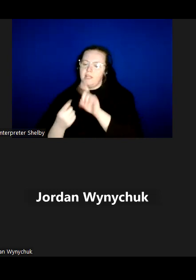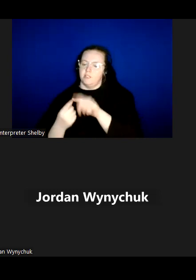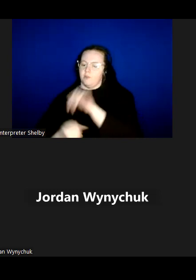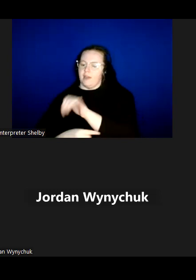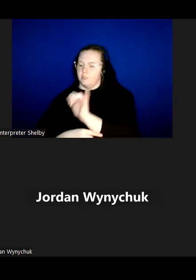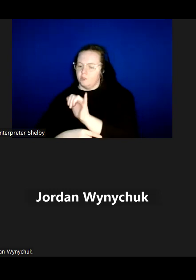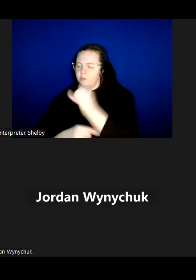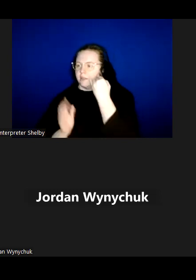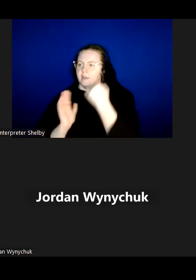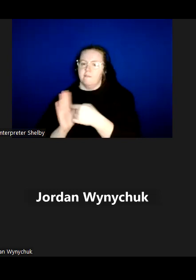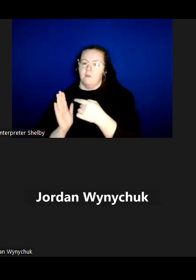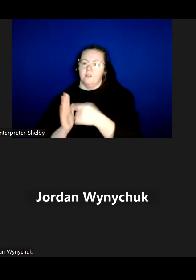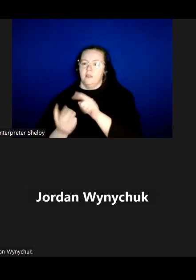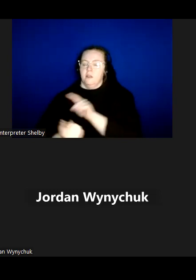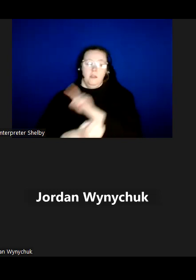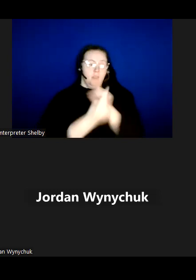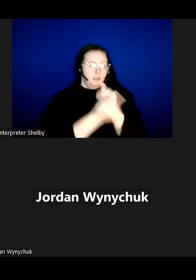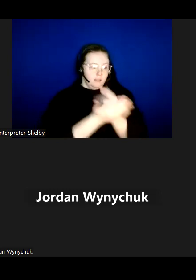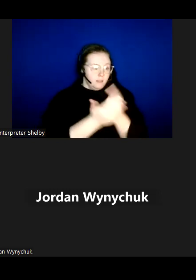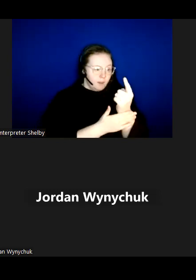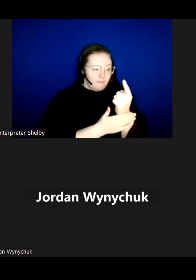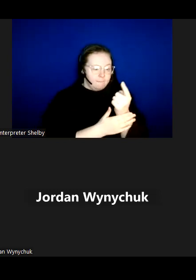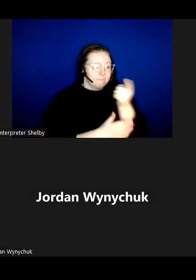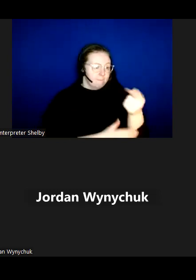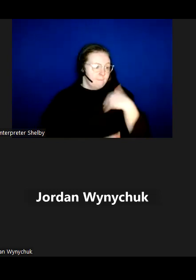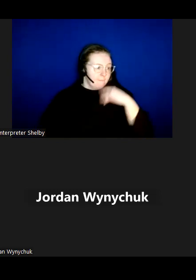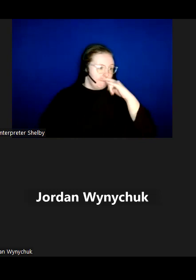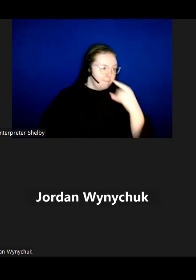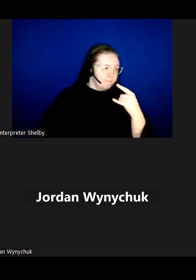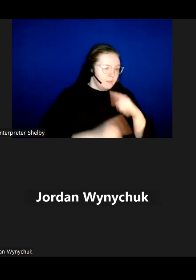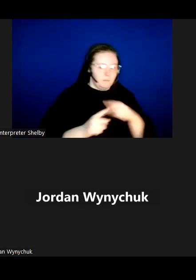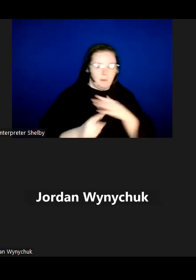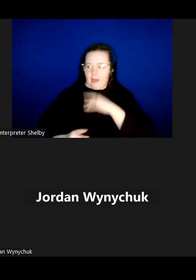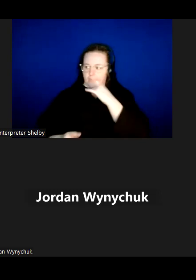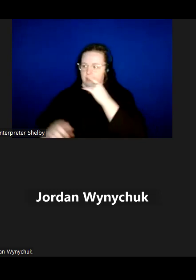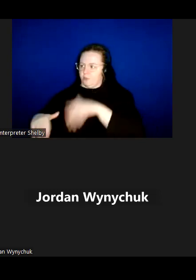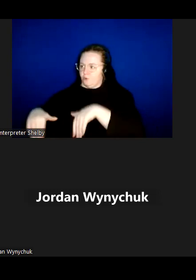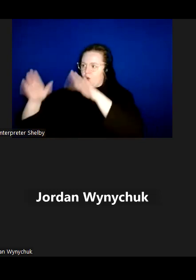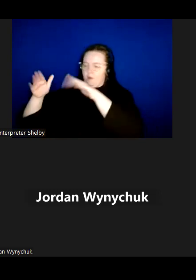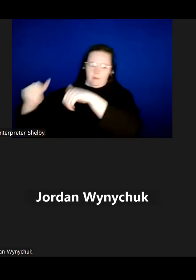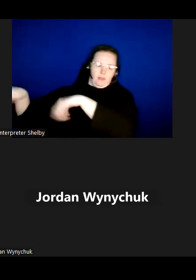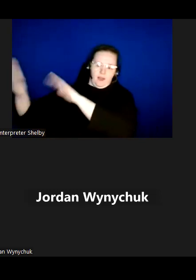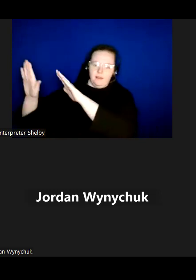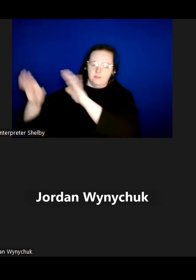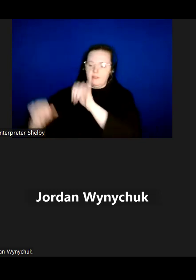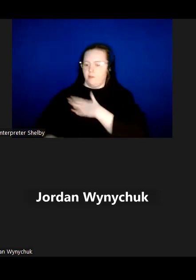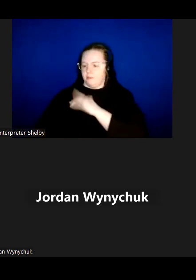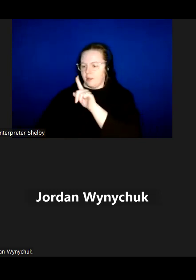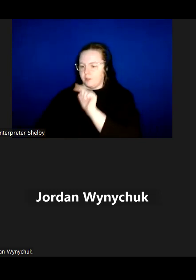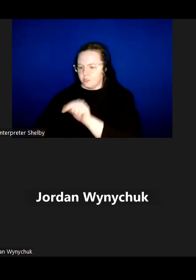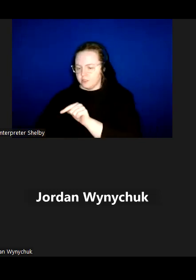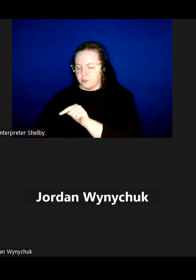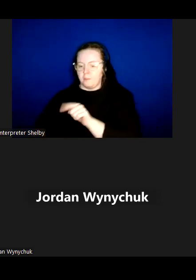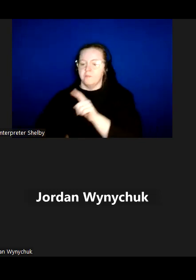you met someone and they had children, but their children were grown up and gone way before you ever met them. And that was my question. And then